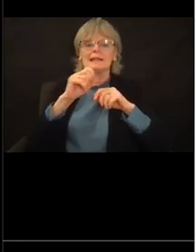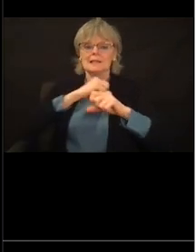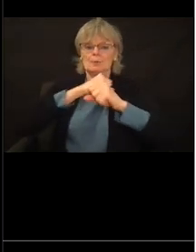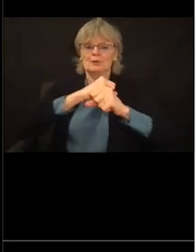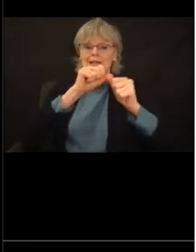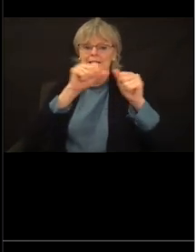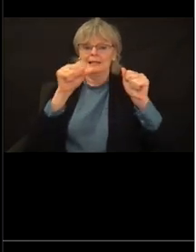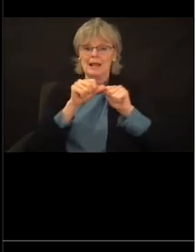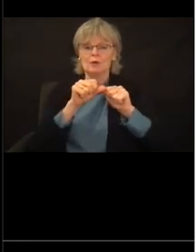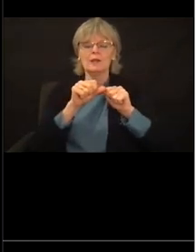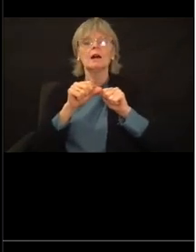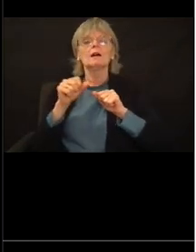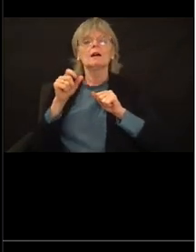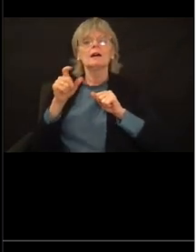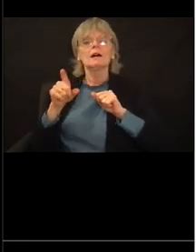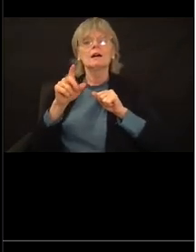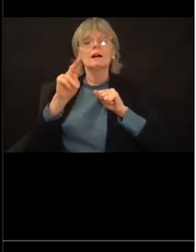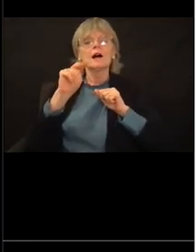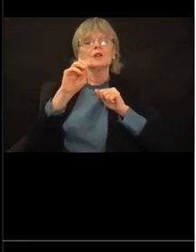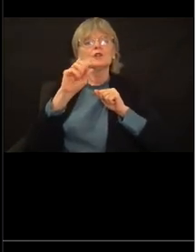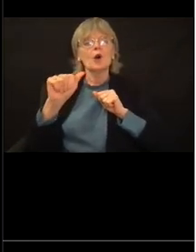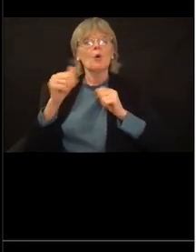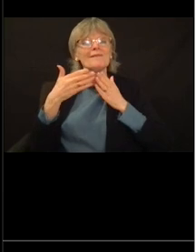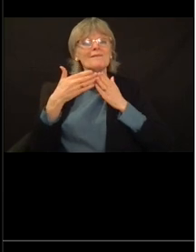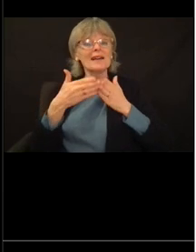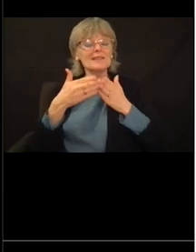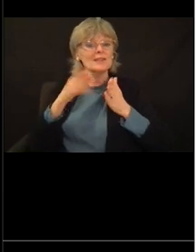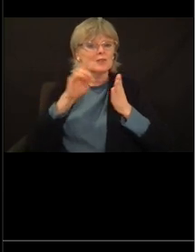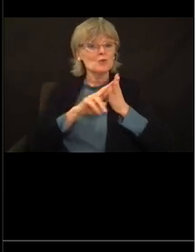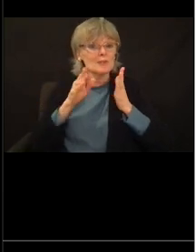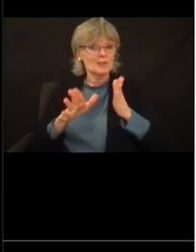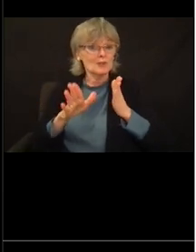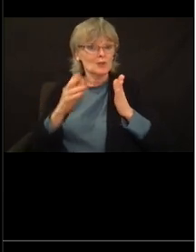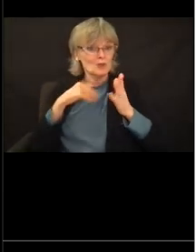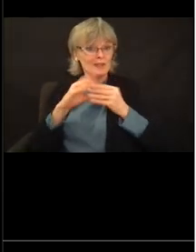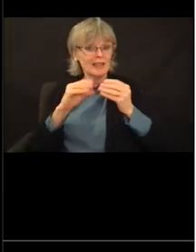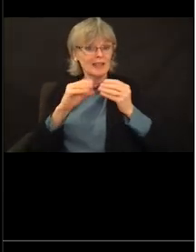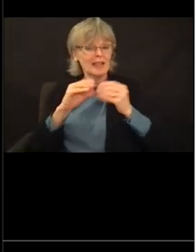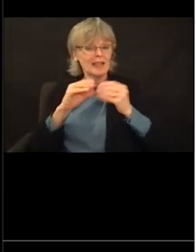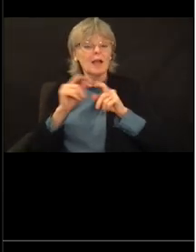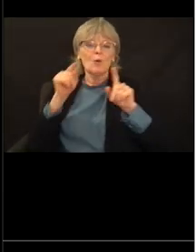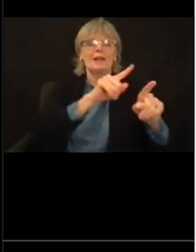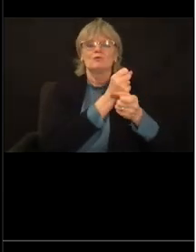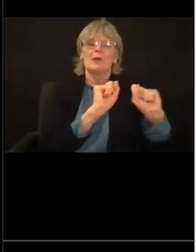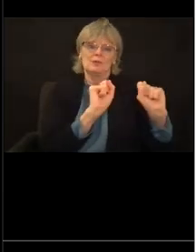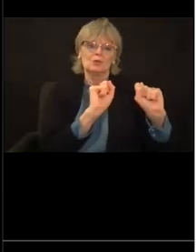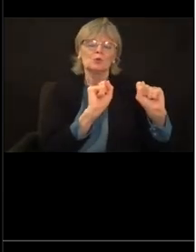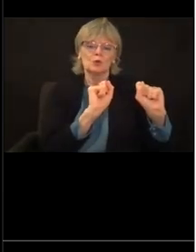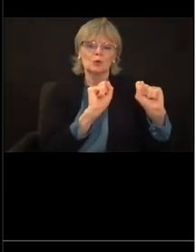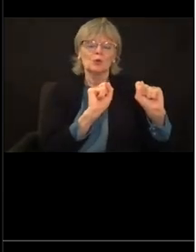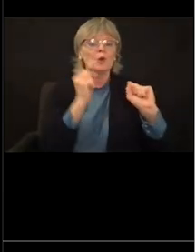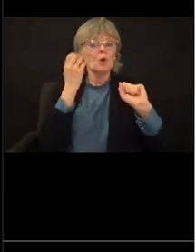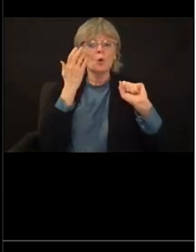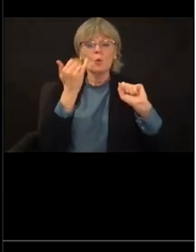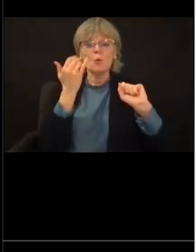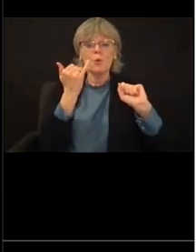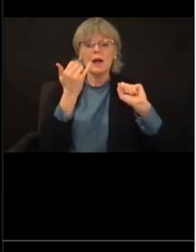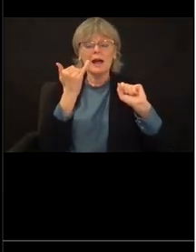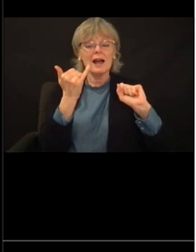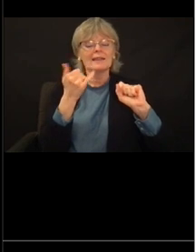was rescued by those NOAA vessels, those NOAA researchers that I just told you about. And the reason she was rescued